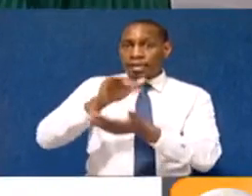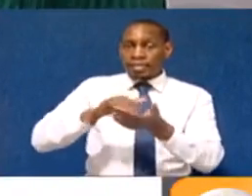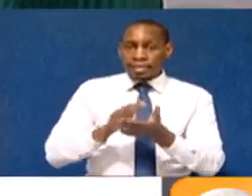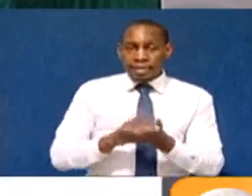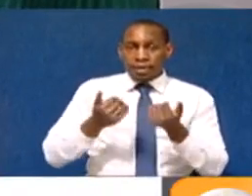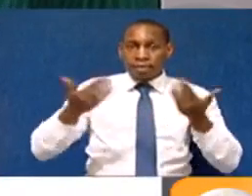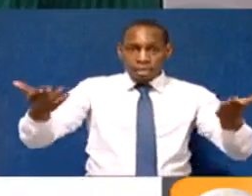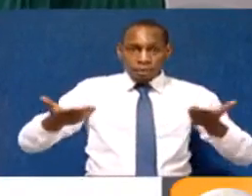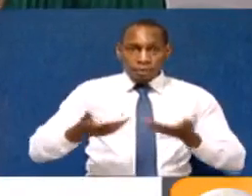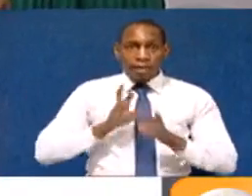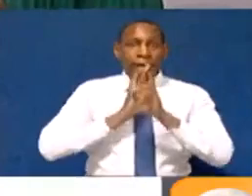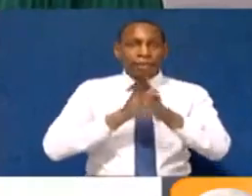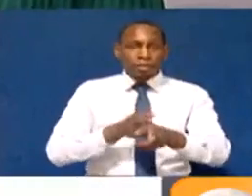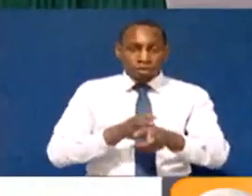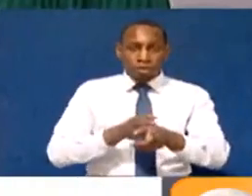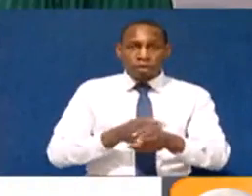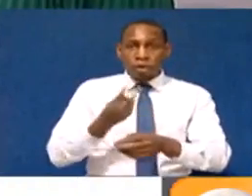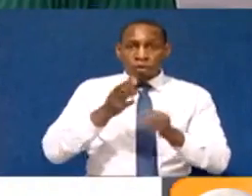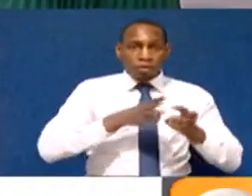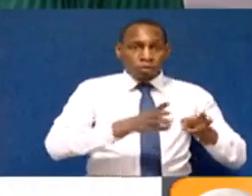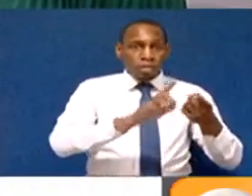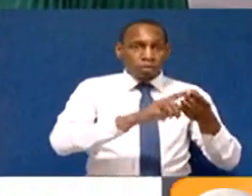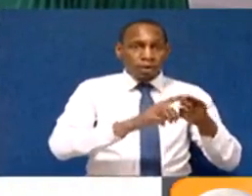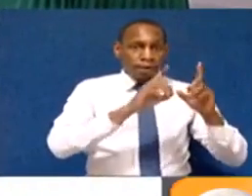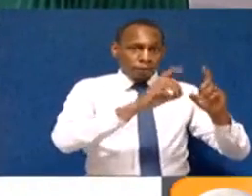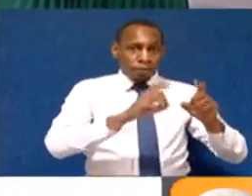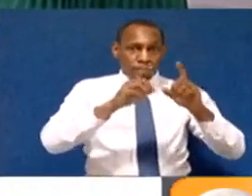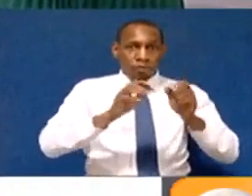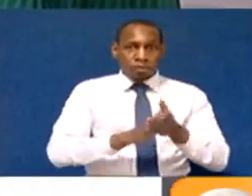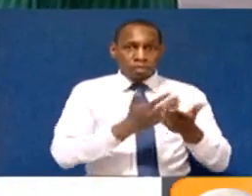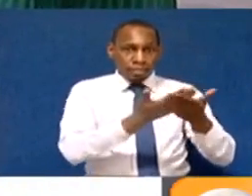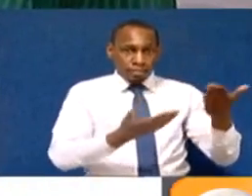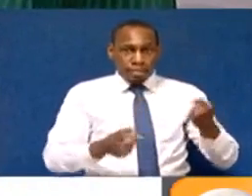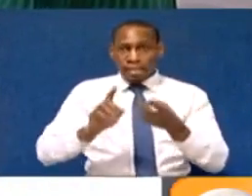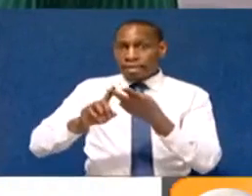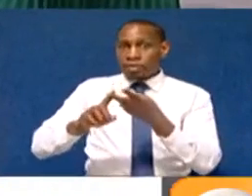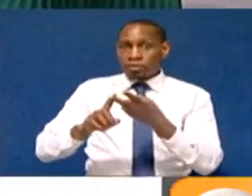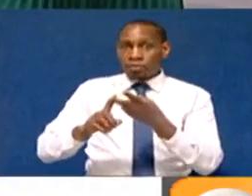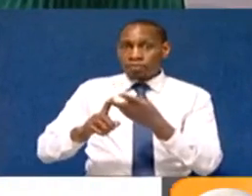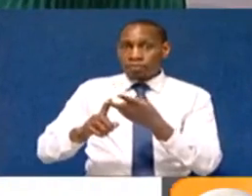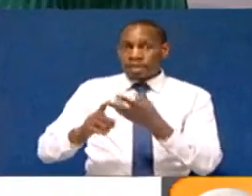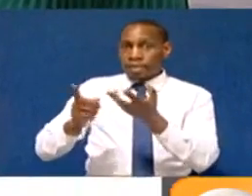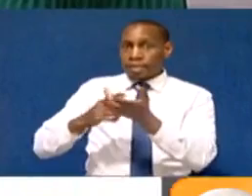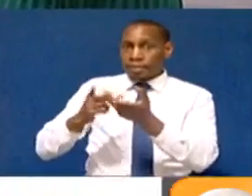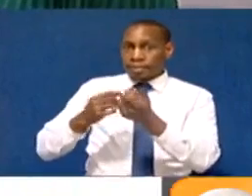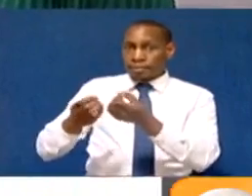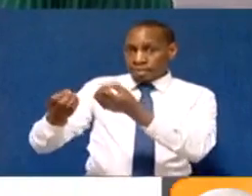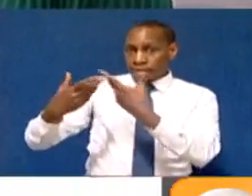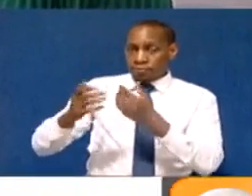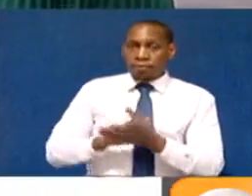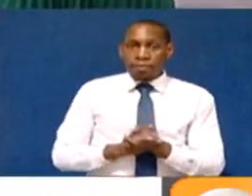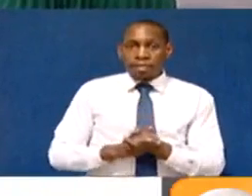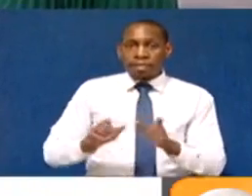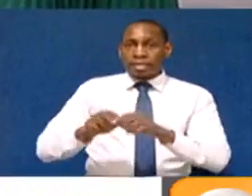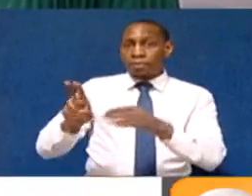was therefore receiving results in two ways. One was those images via the KEEMS kit, and two, the numerical data, like we've said. They were